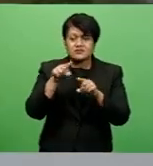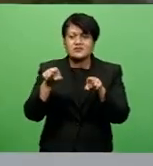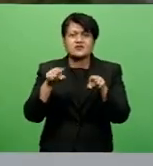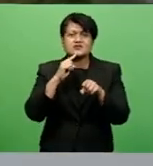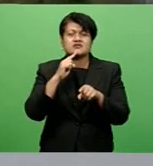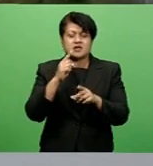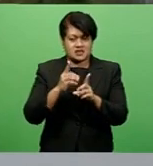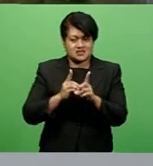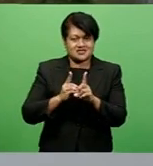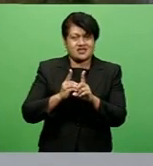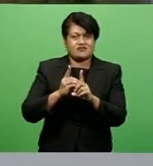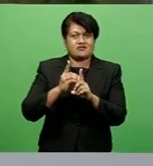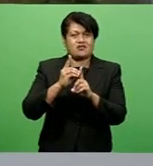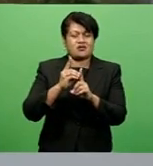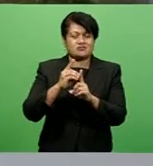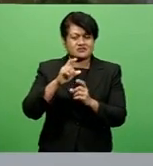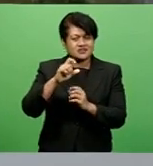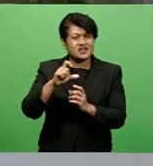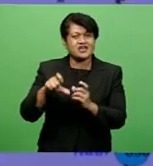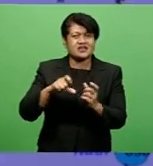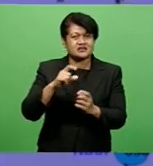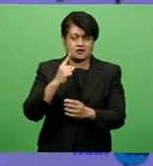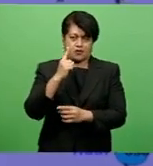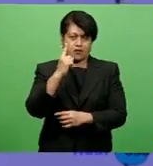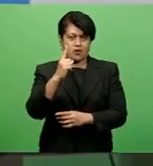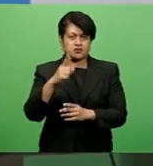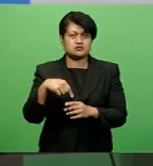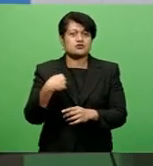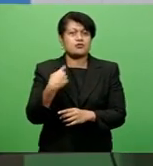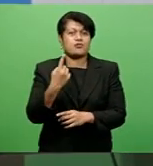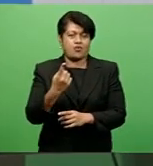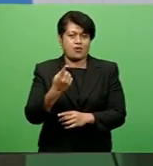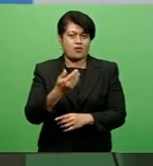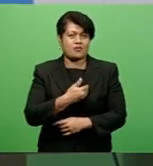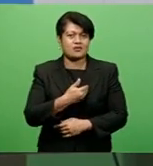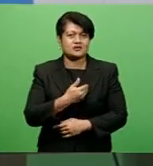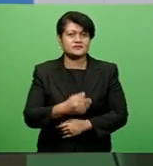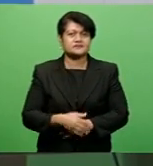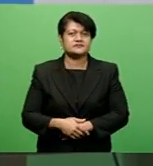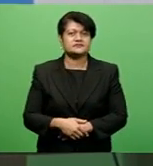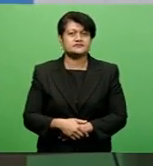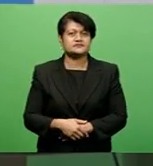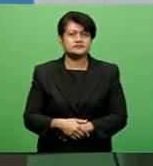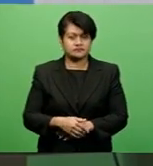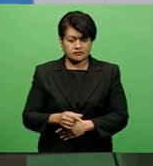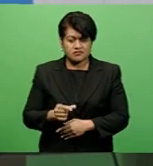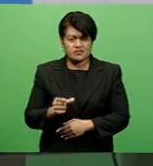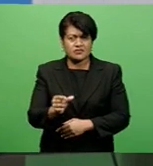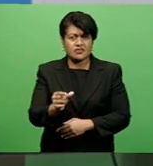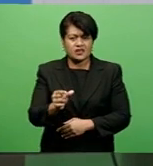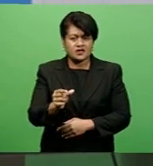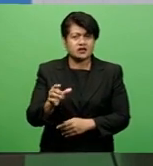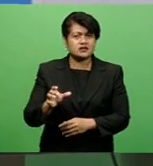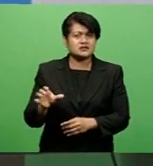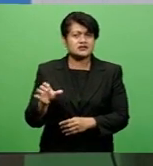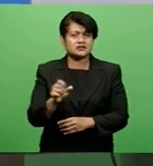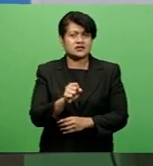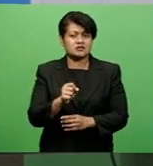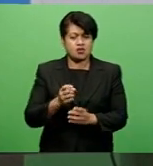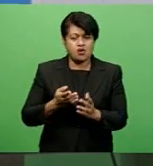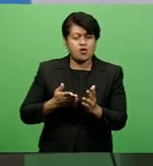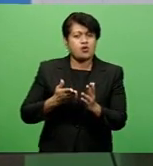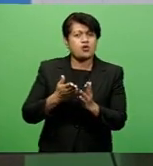will develop into a Category 1 cyclone by tomorrow morning. The path it's taking is crossing over Mamanutha